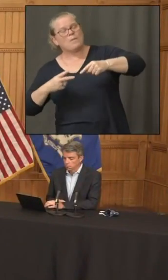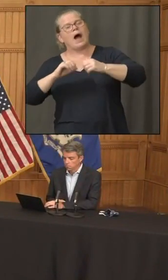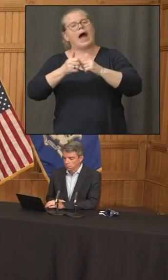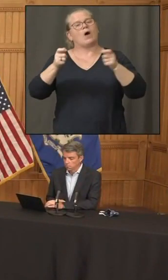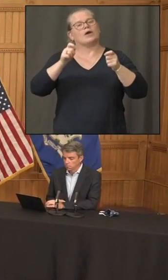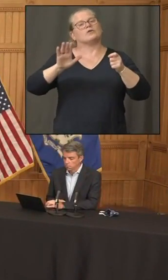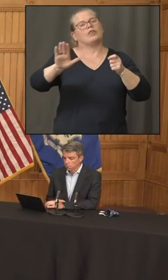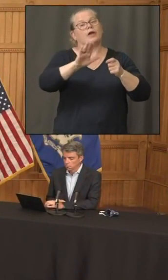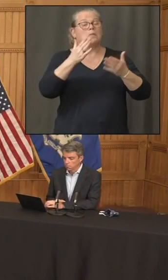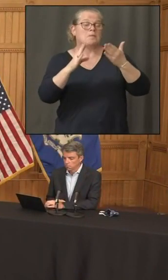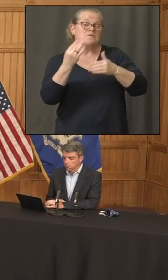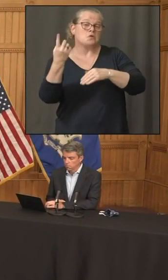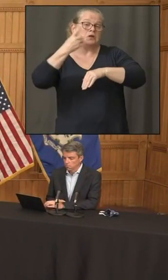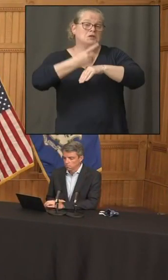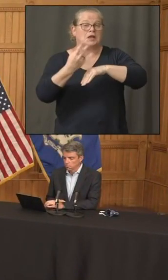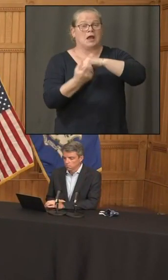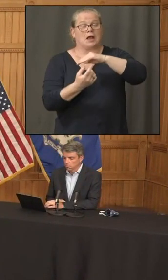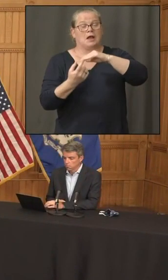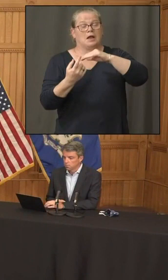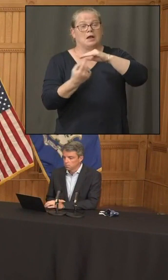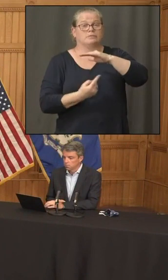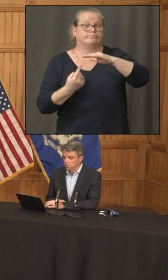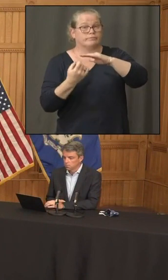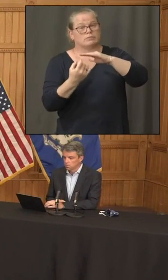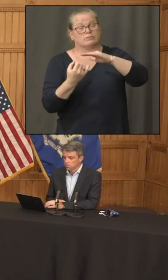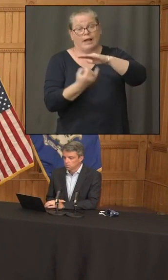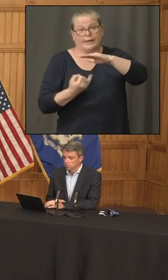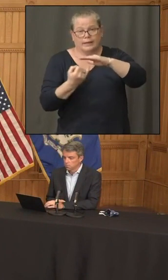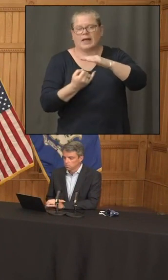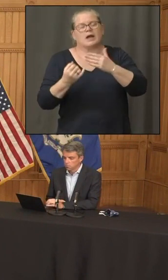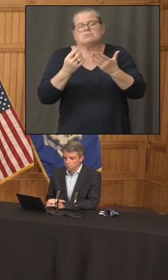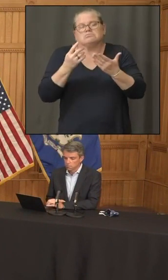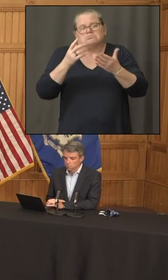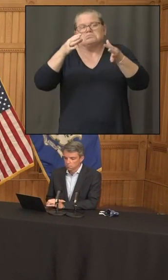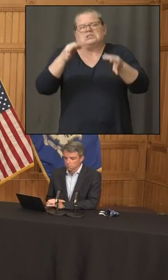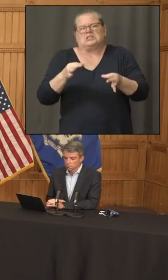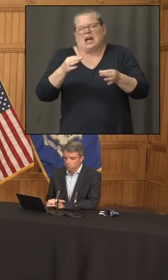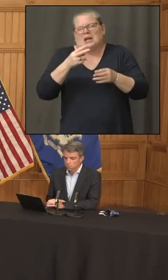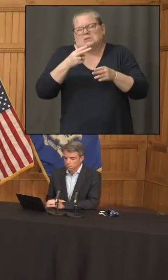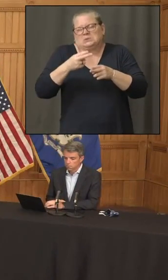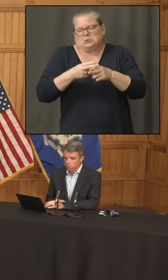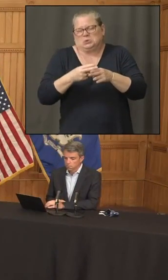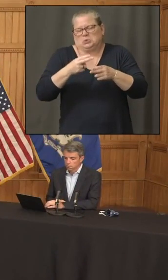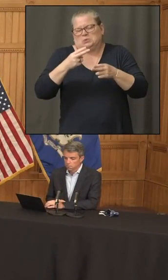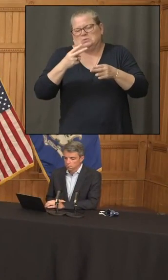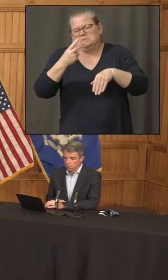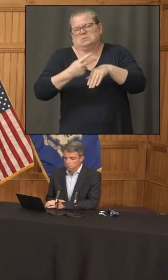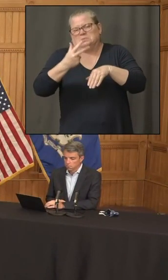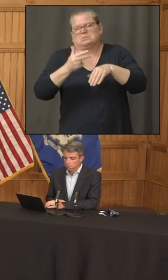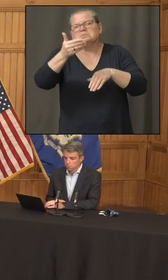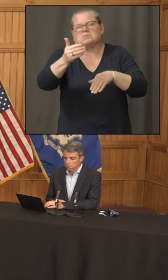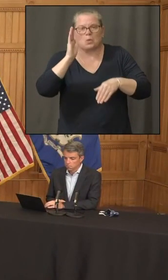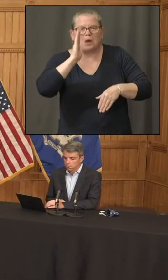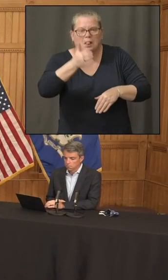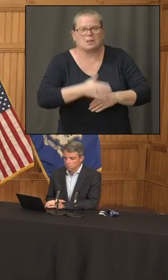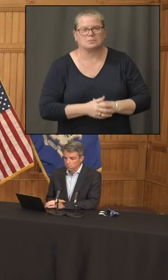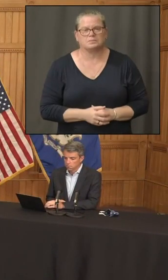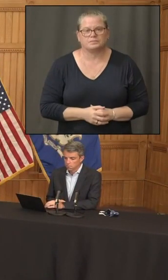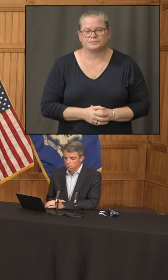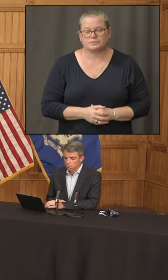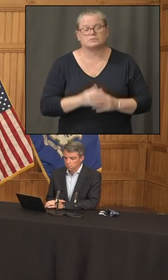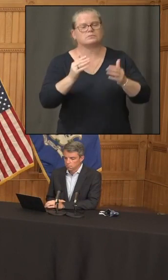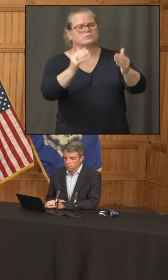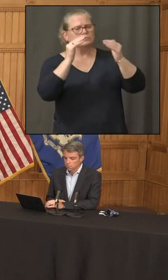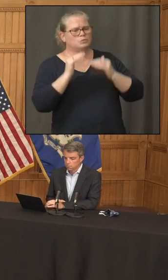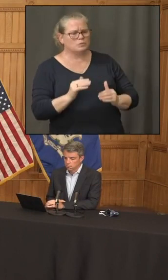News 12 Connecticut. Hi, Governor. I want to ask you about fireworks real quick, because we've been getting tons of complaints